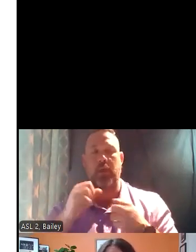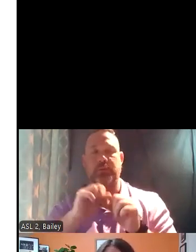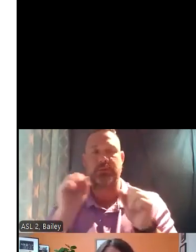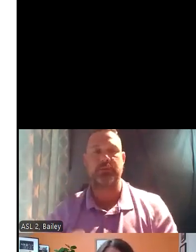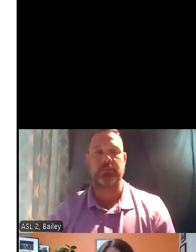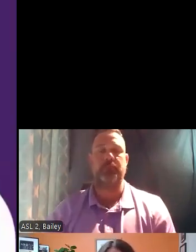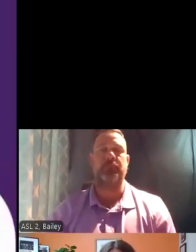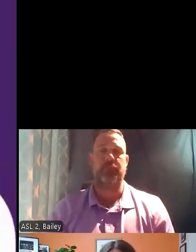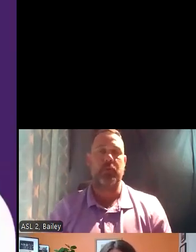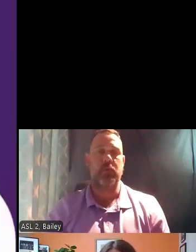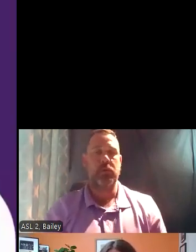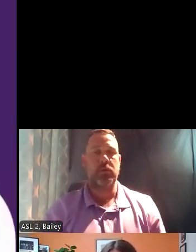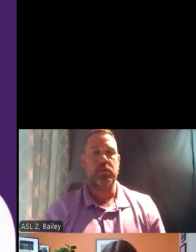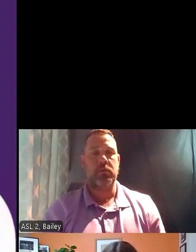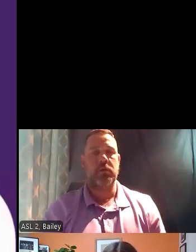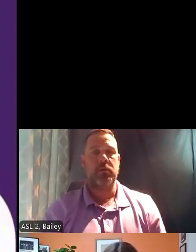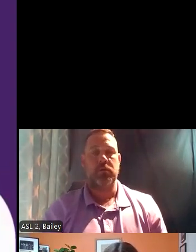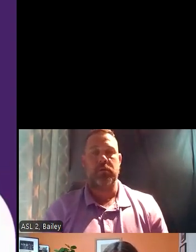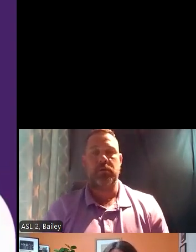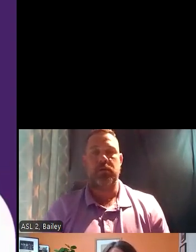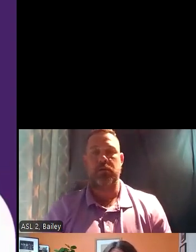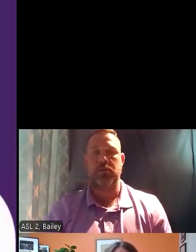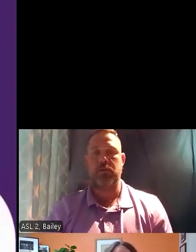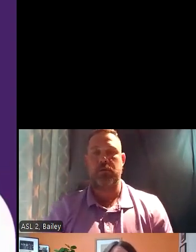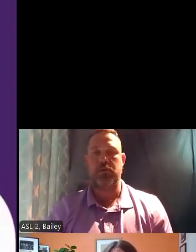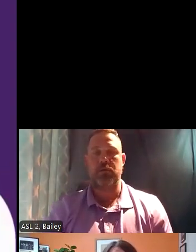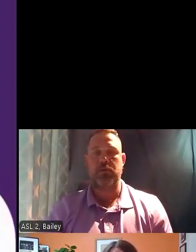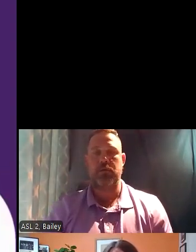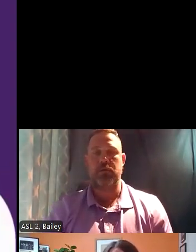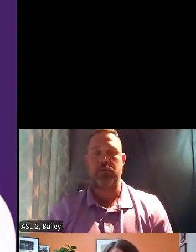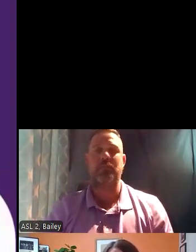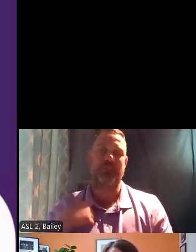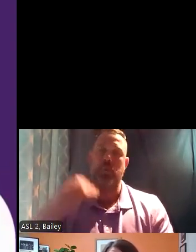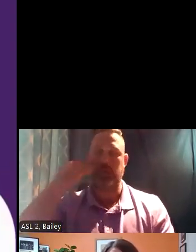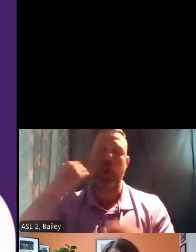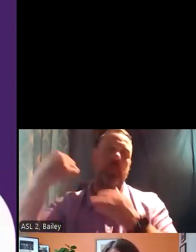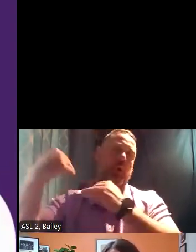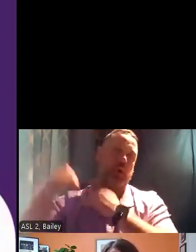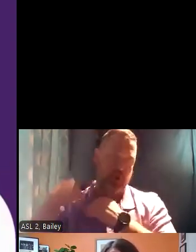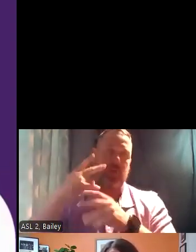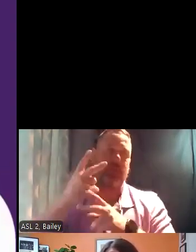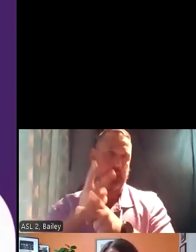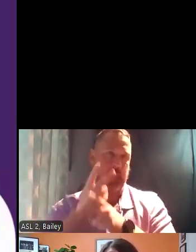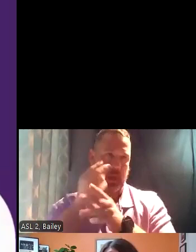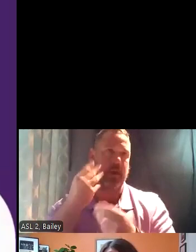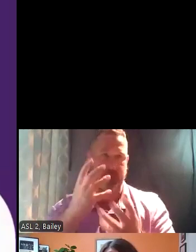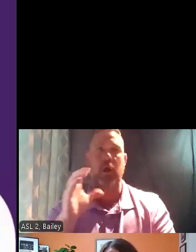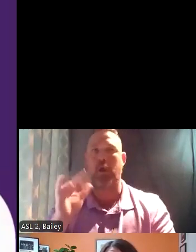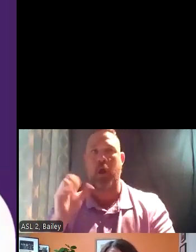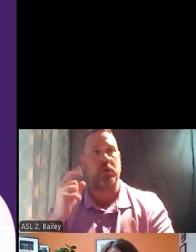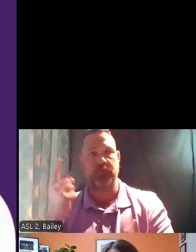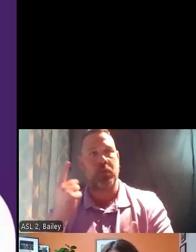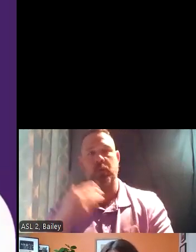please. And again, just as a level setting, we know the burden of caregivers. And Carlos, I'm always so delighted to